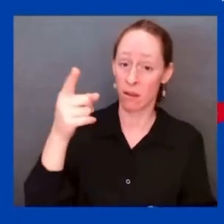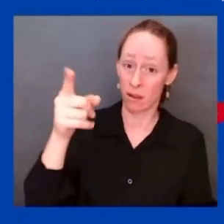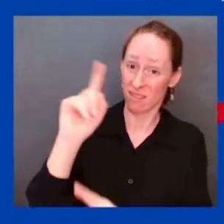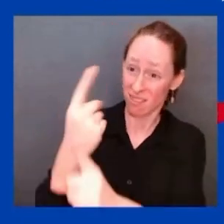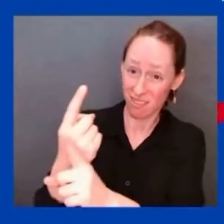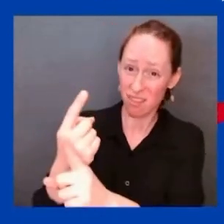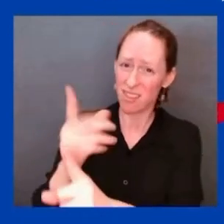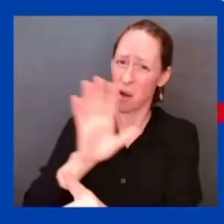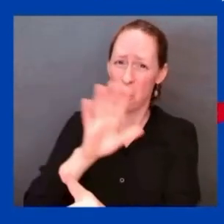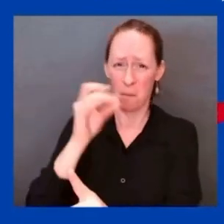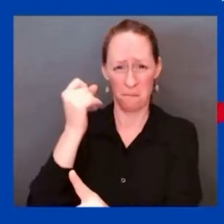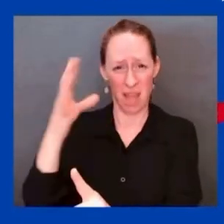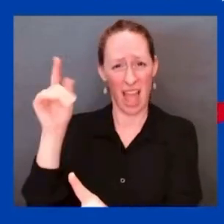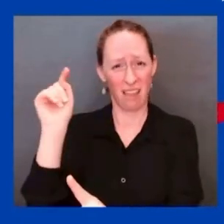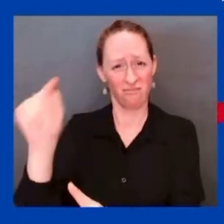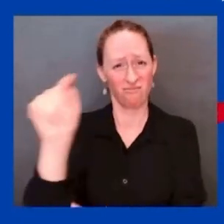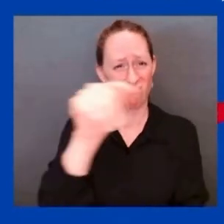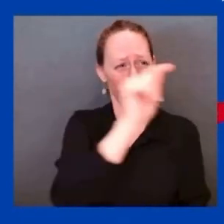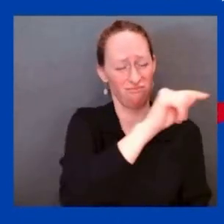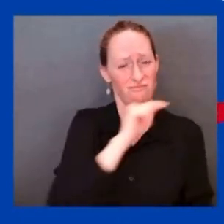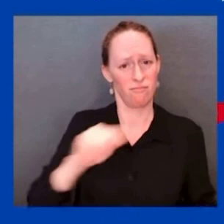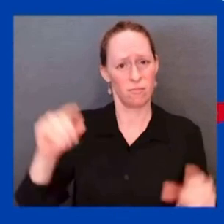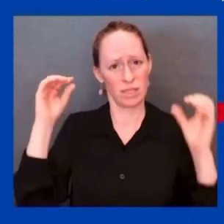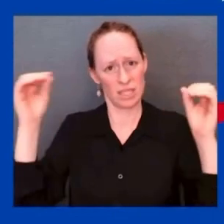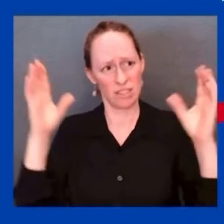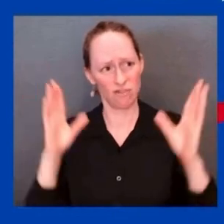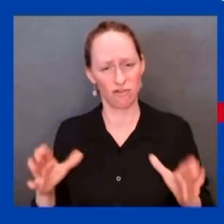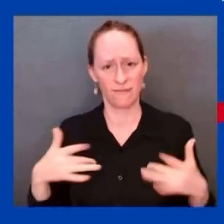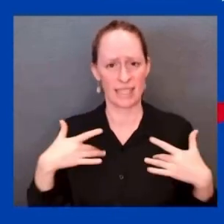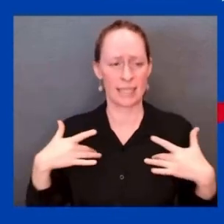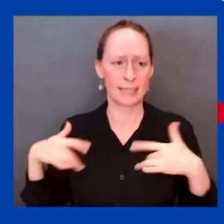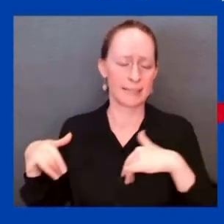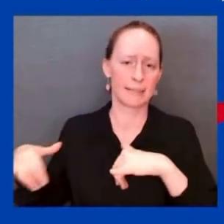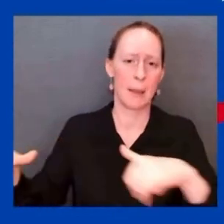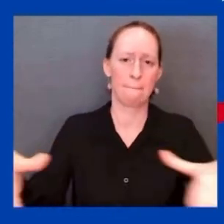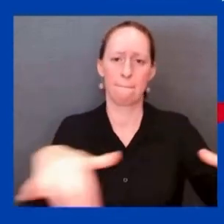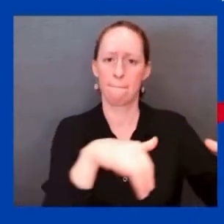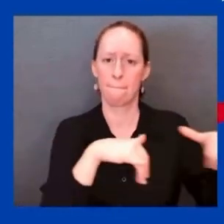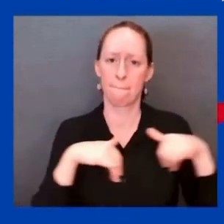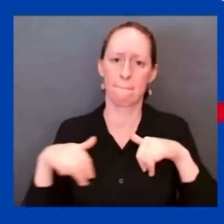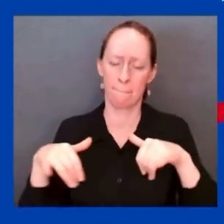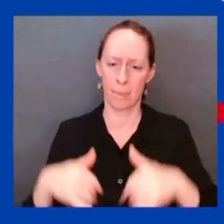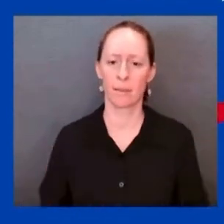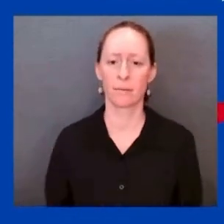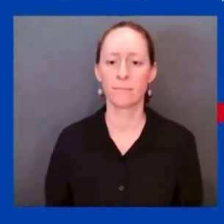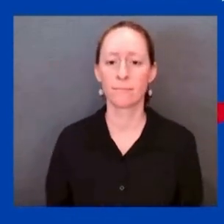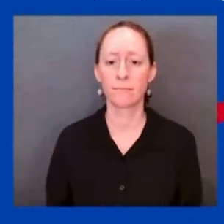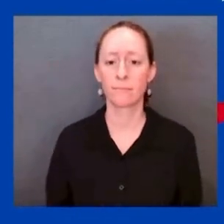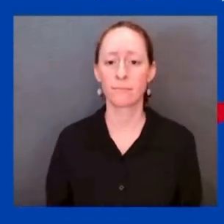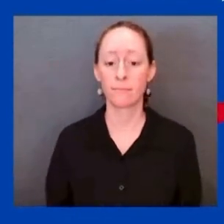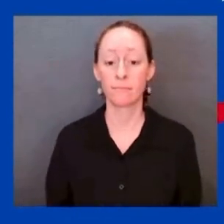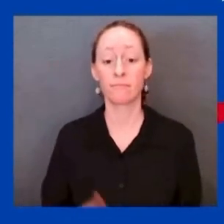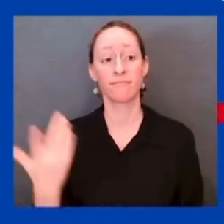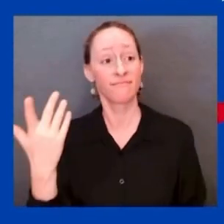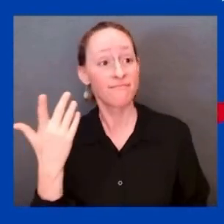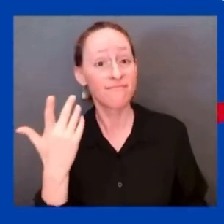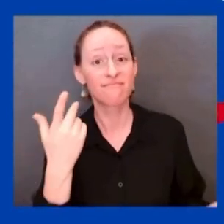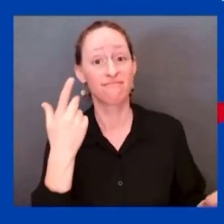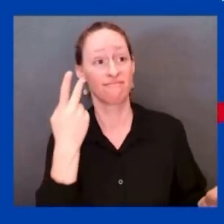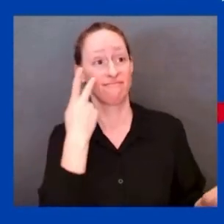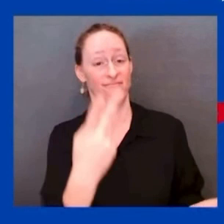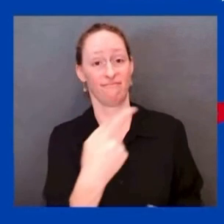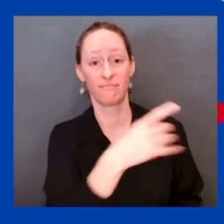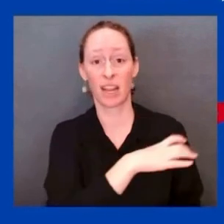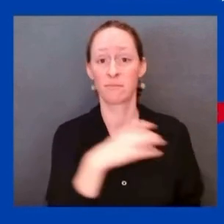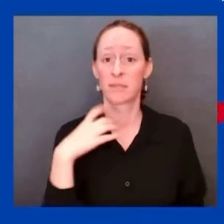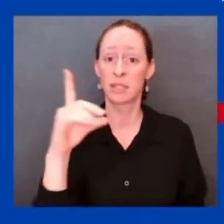when necessary, taking action when Congress did not, but pushing forward a bipartisan bill,